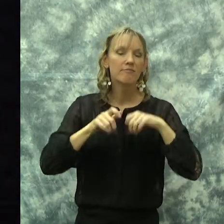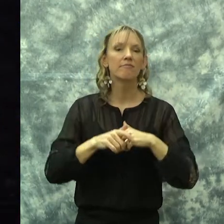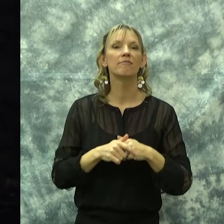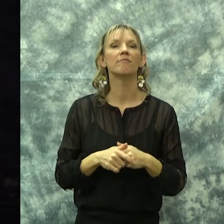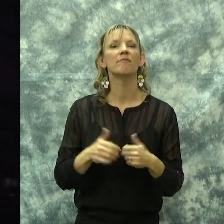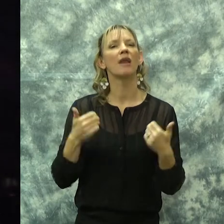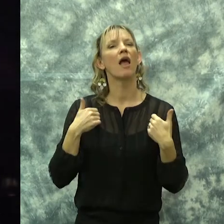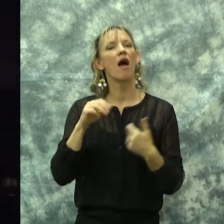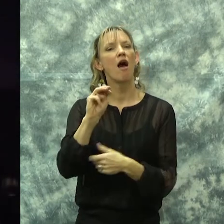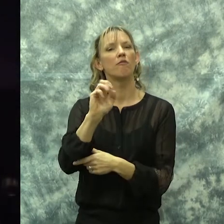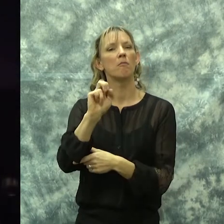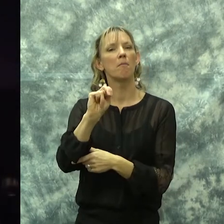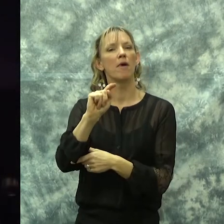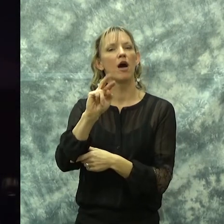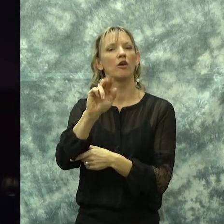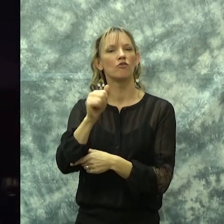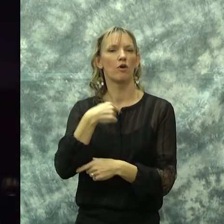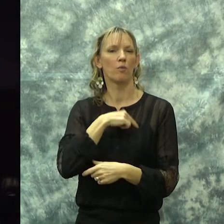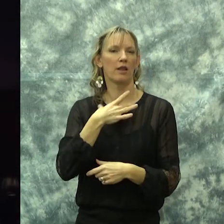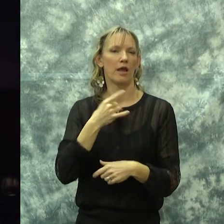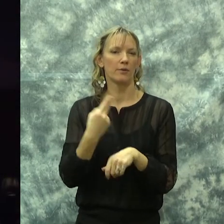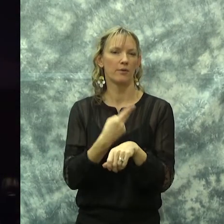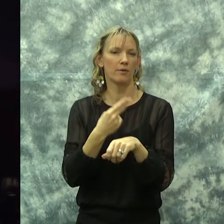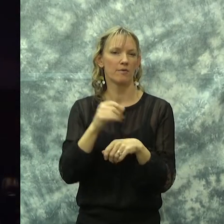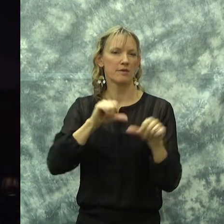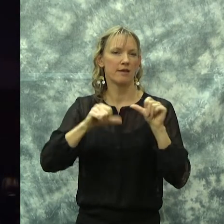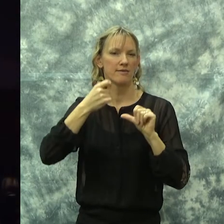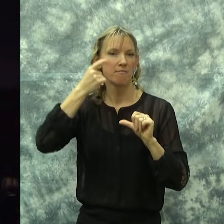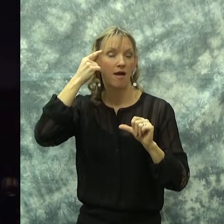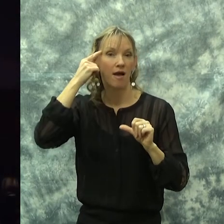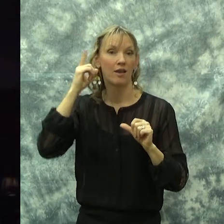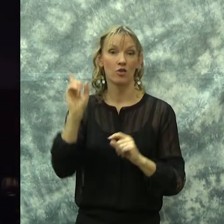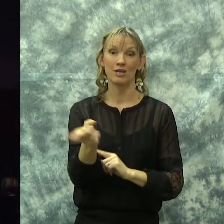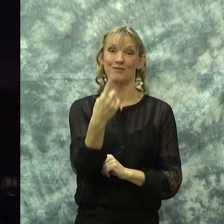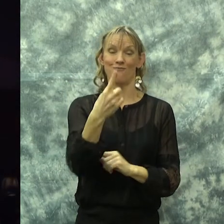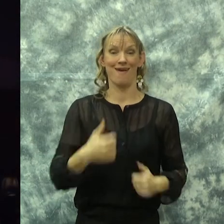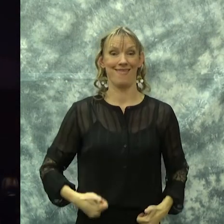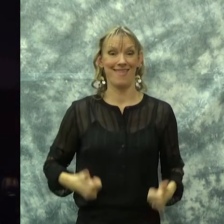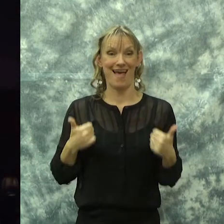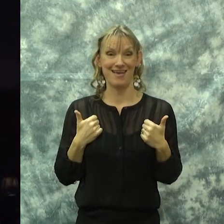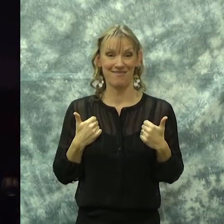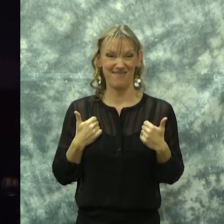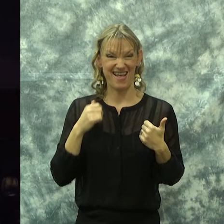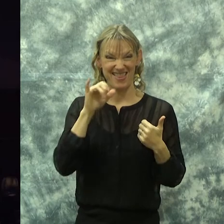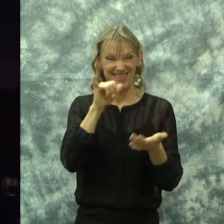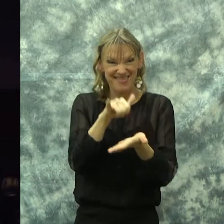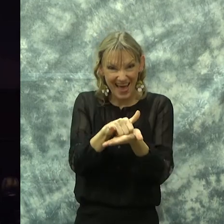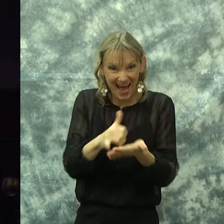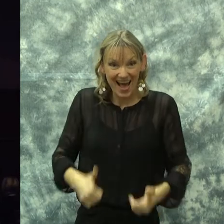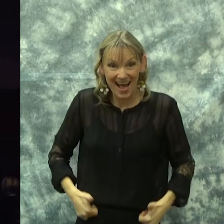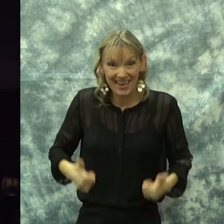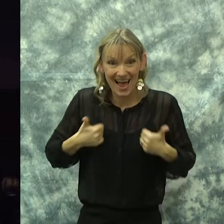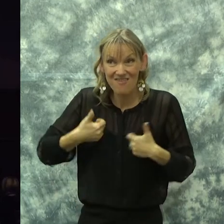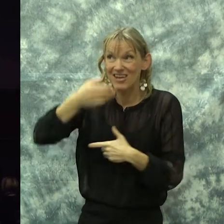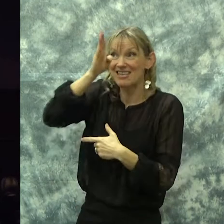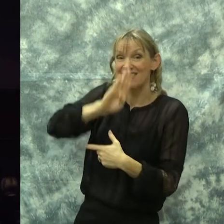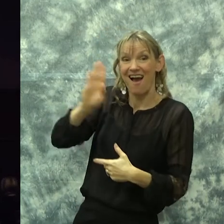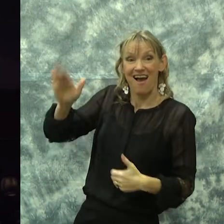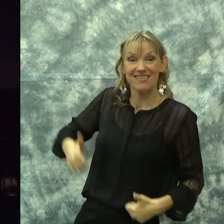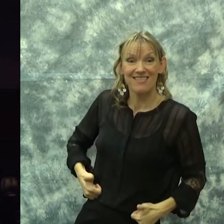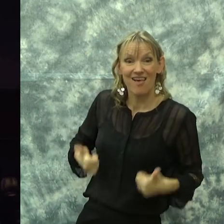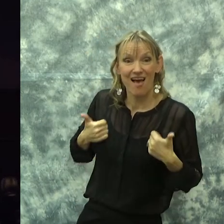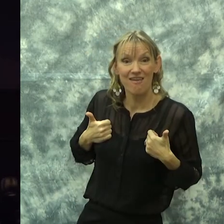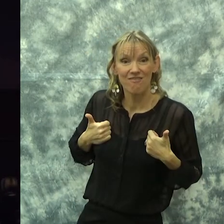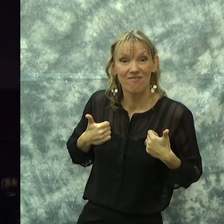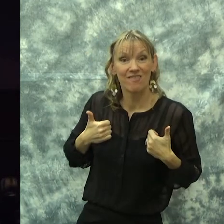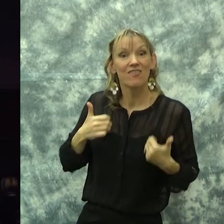There's a mantra we like to use in Science of Mind. There is one life. That life is God's